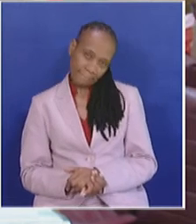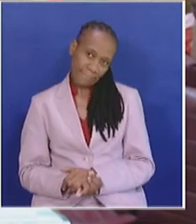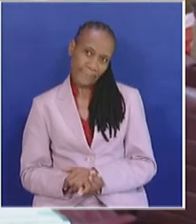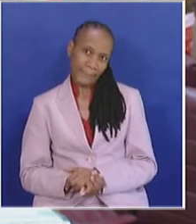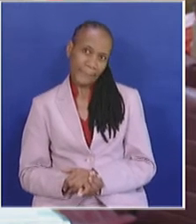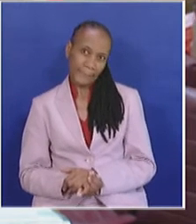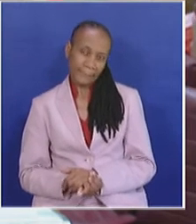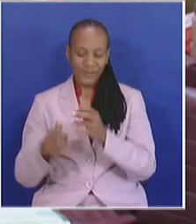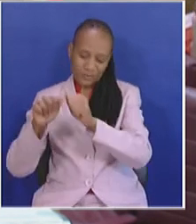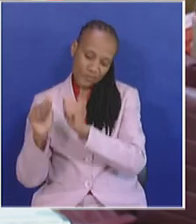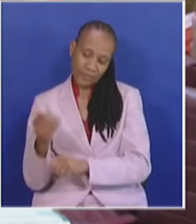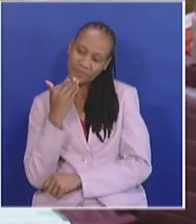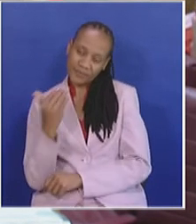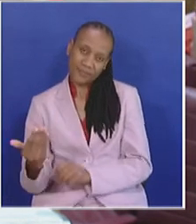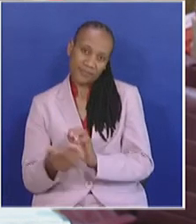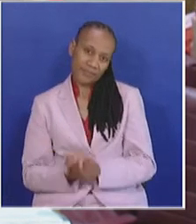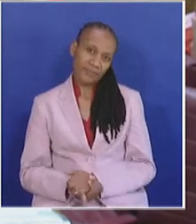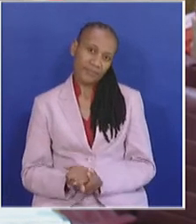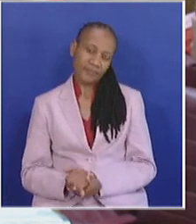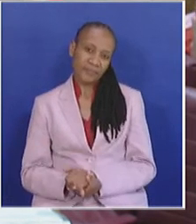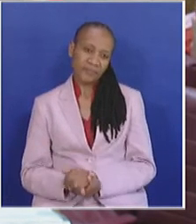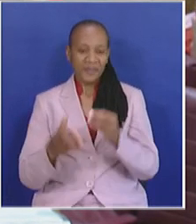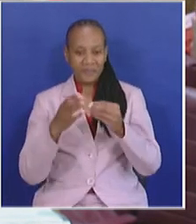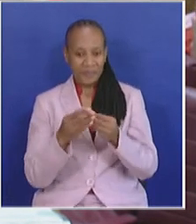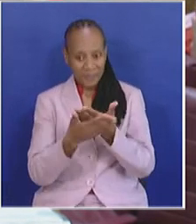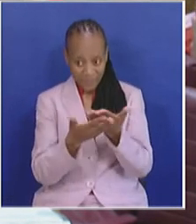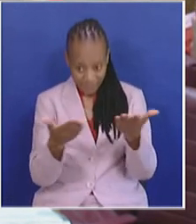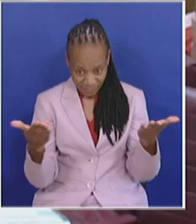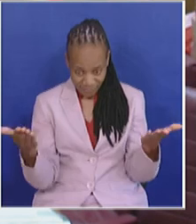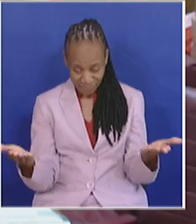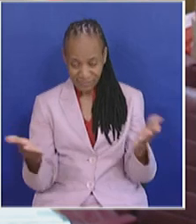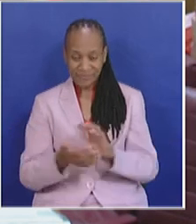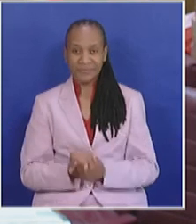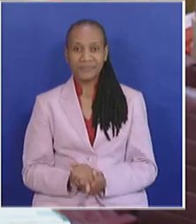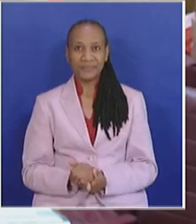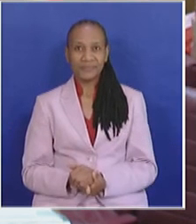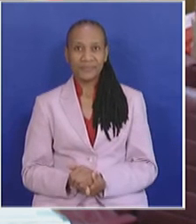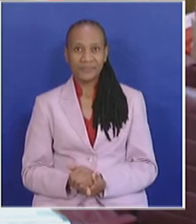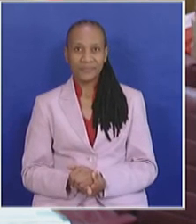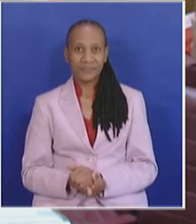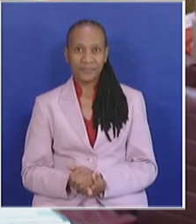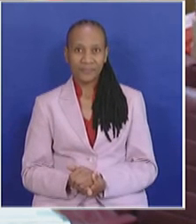Thank you, Honorable Chairperson, honorable members of the National Council of Provinces,